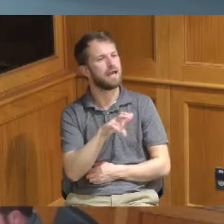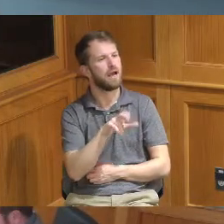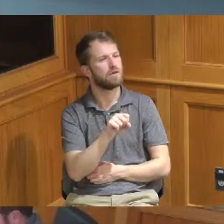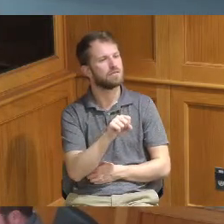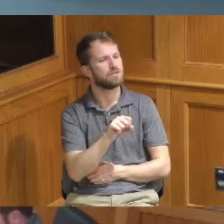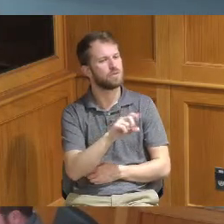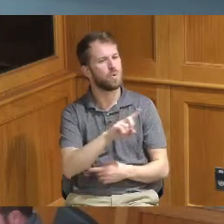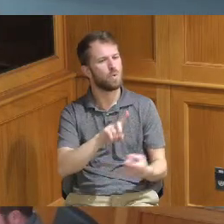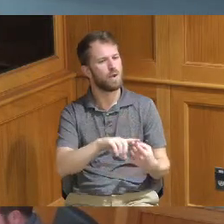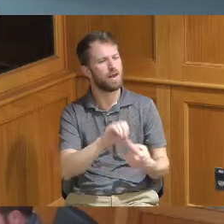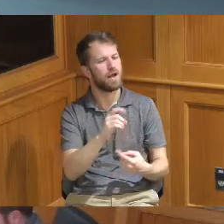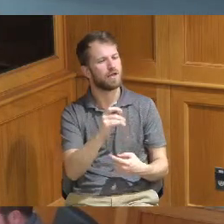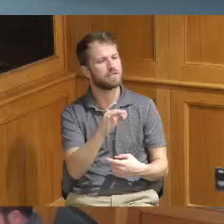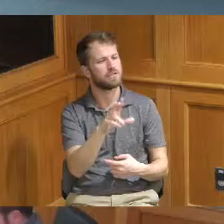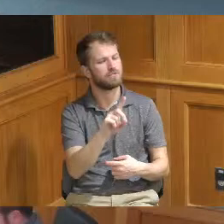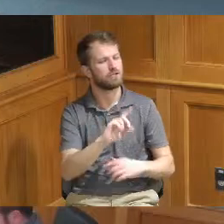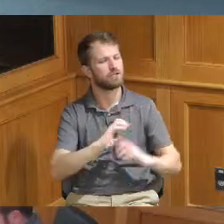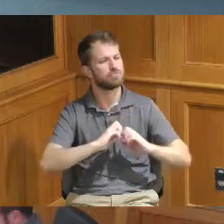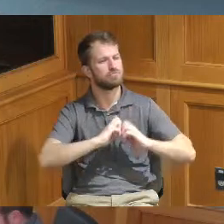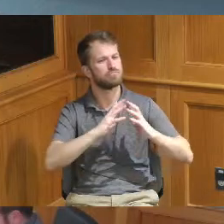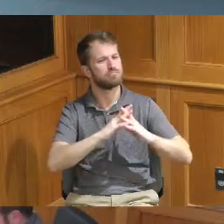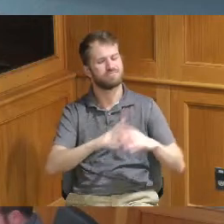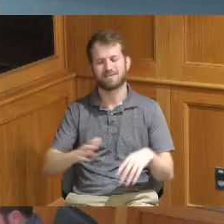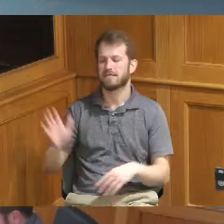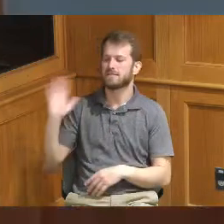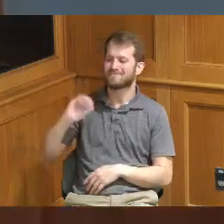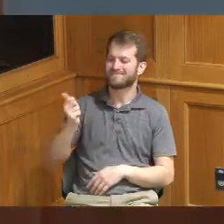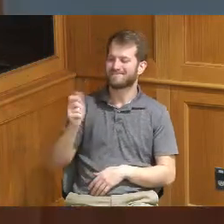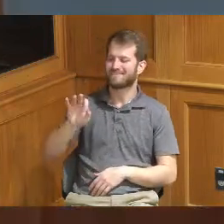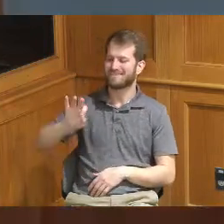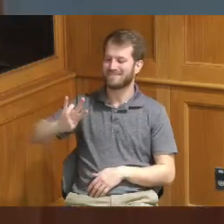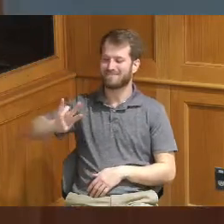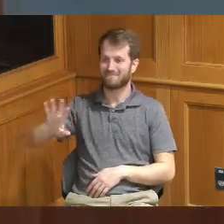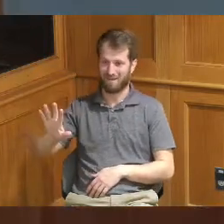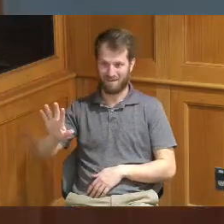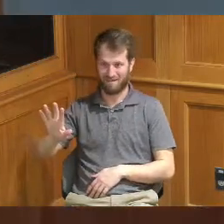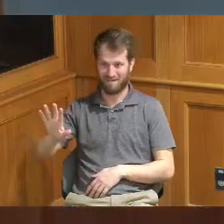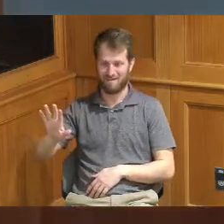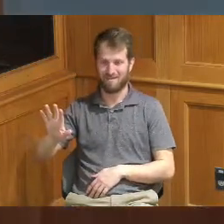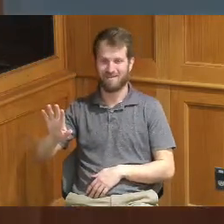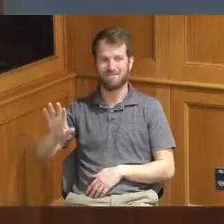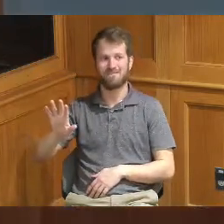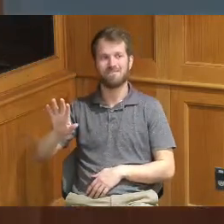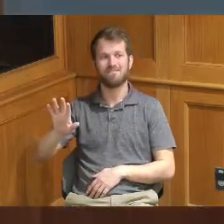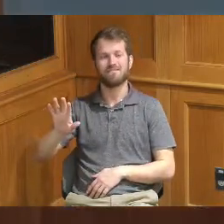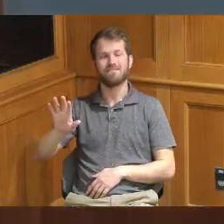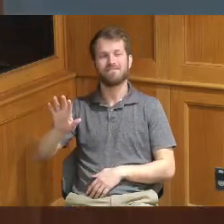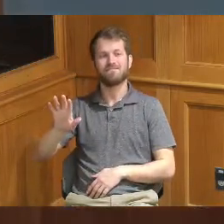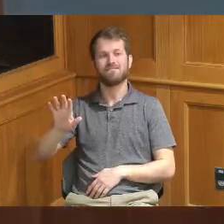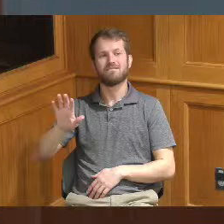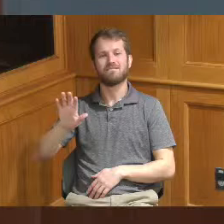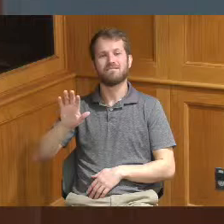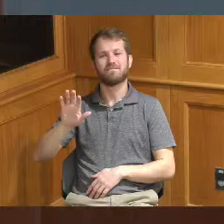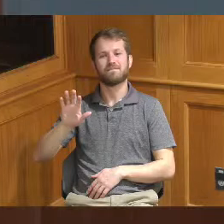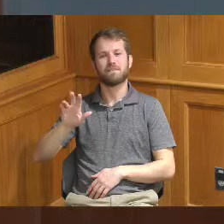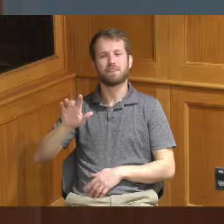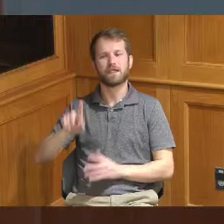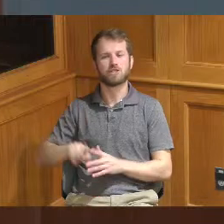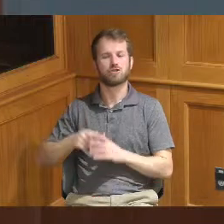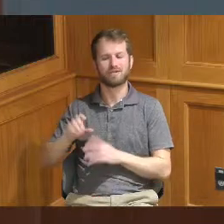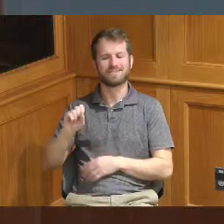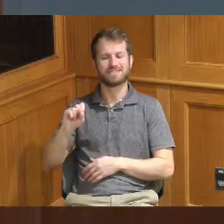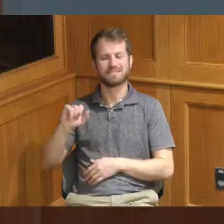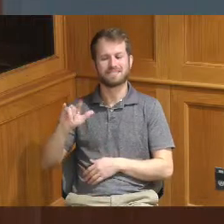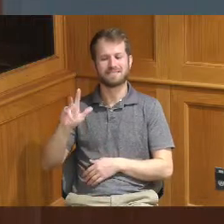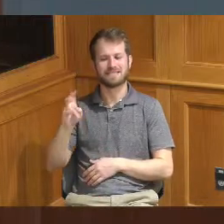Established Oxford House. So Oxford House started in 1975, and it was started in Silver Spring, Maryland,